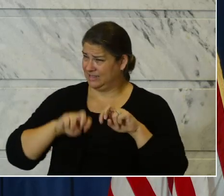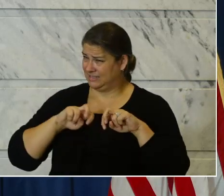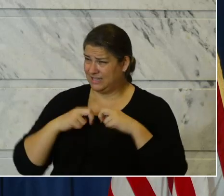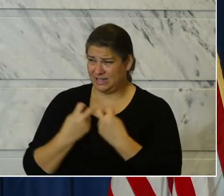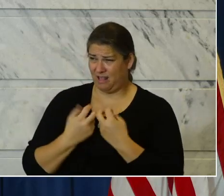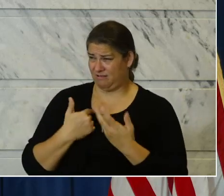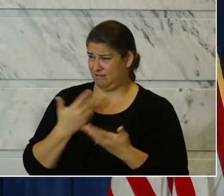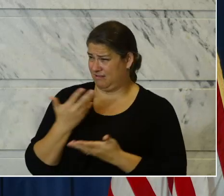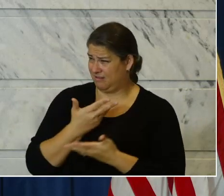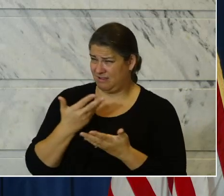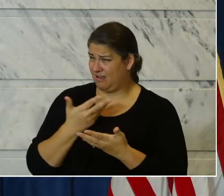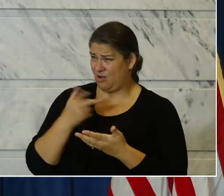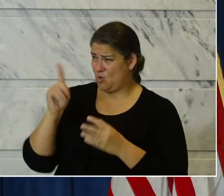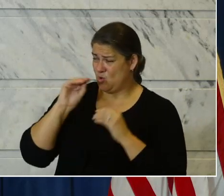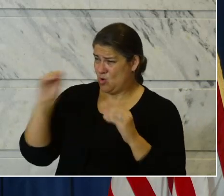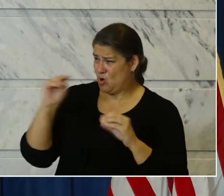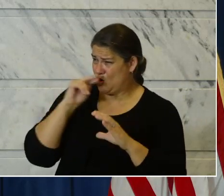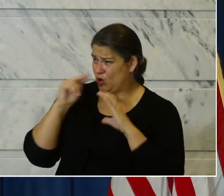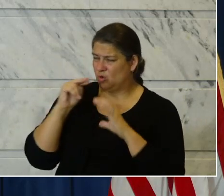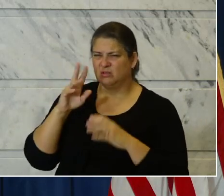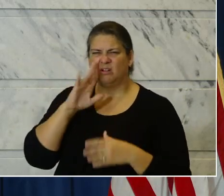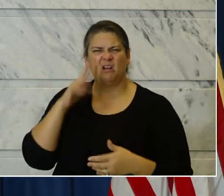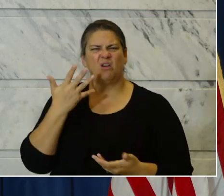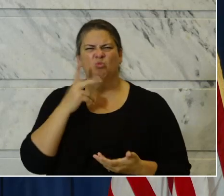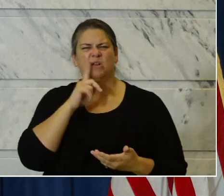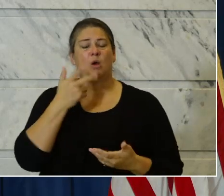the negotiations. Shame on them too.